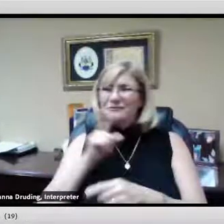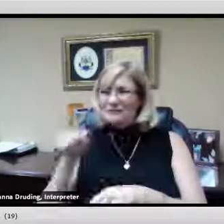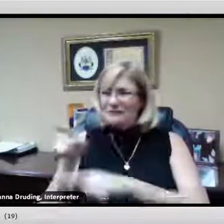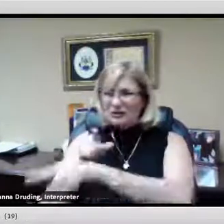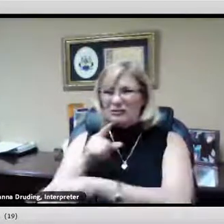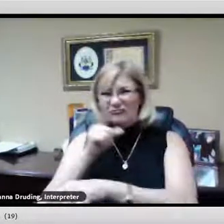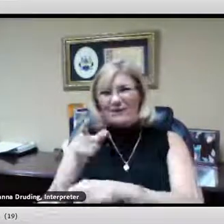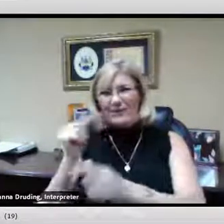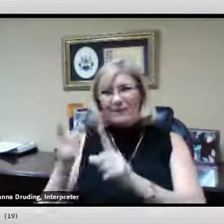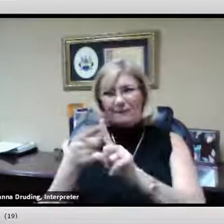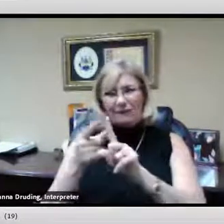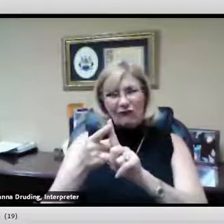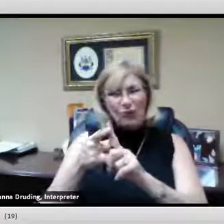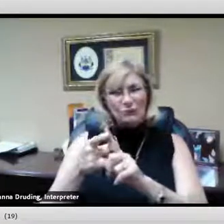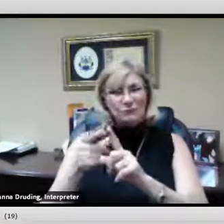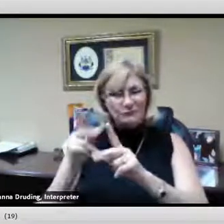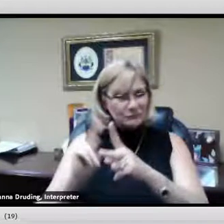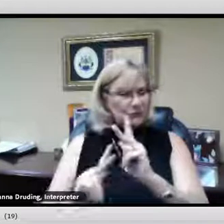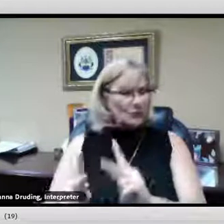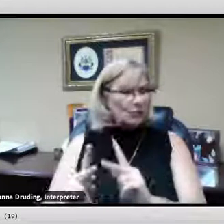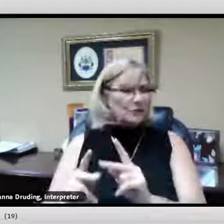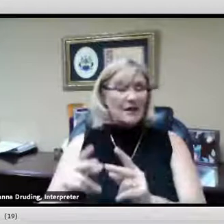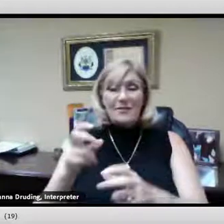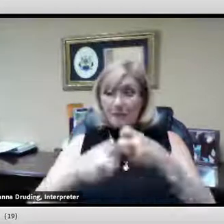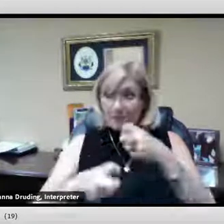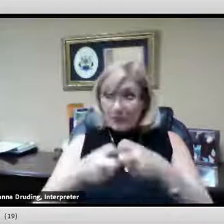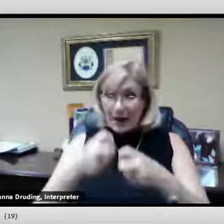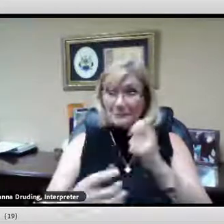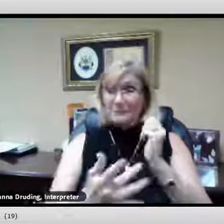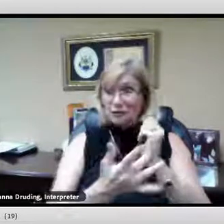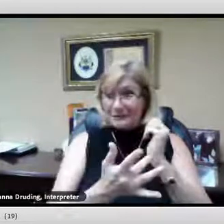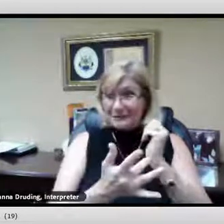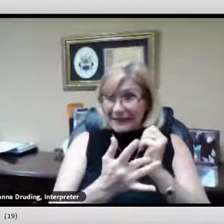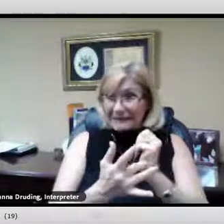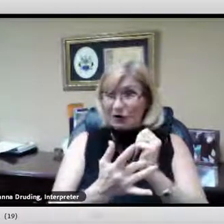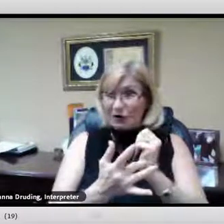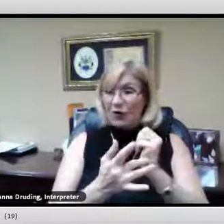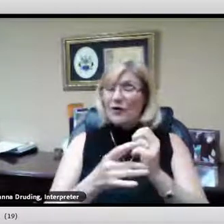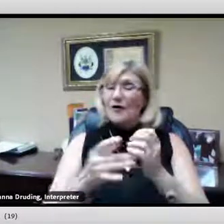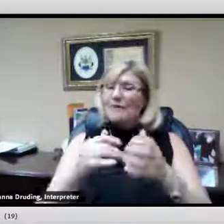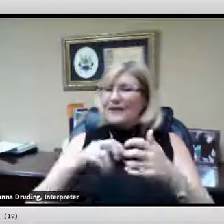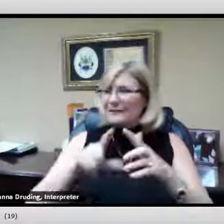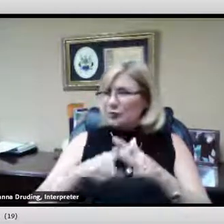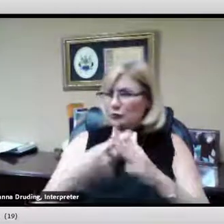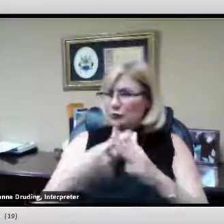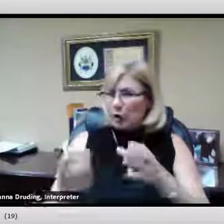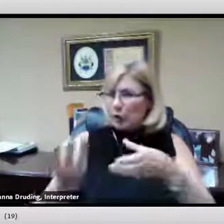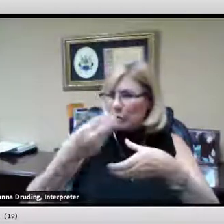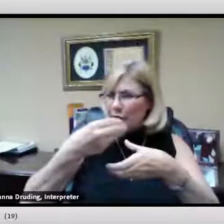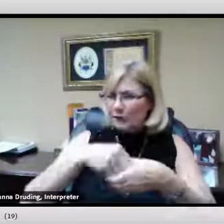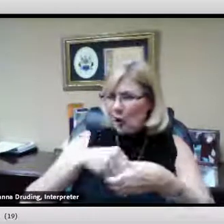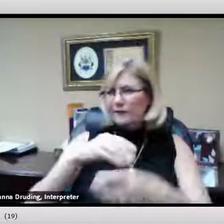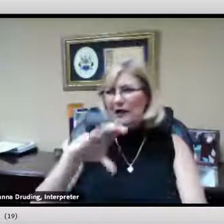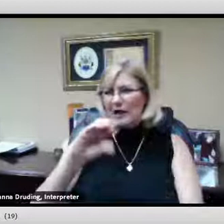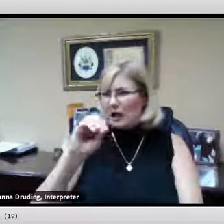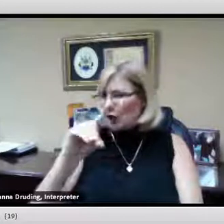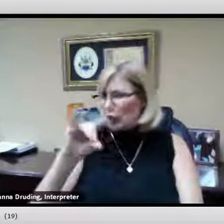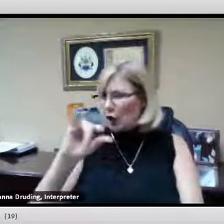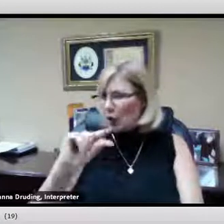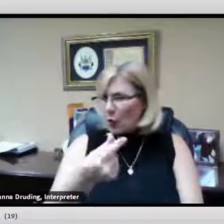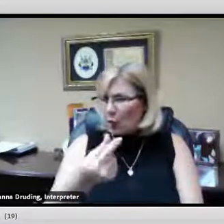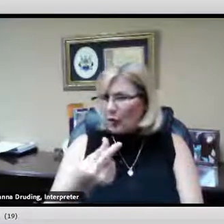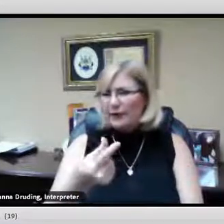of things. But if the problems are technical, if they start involving uh, coding of any